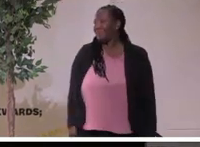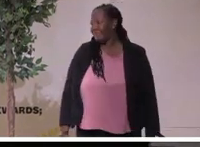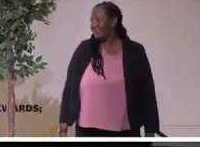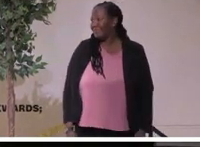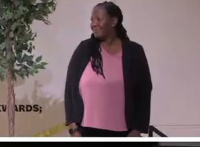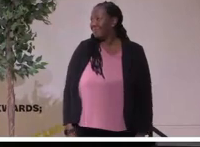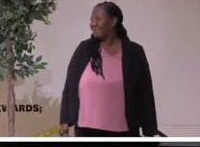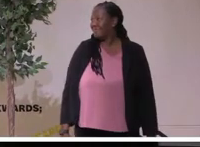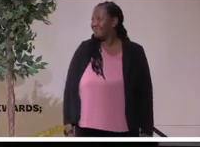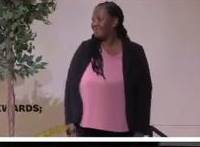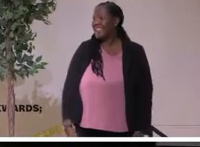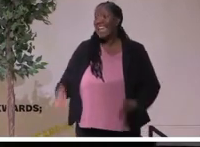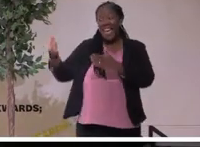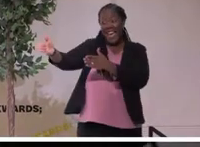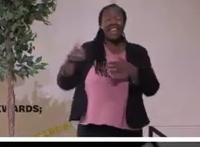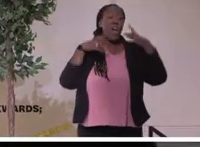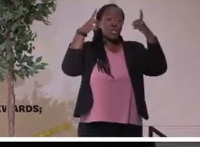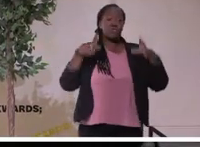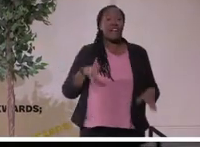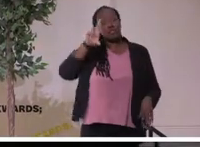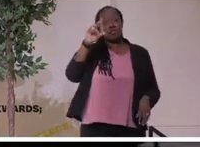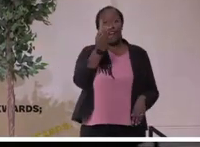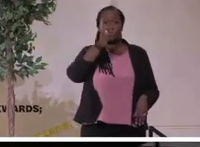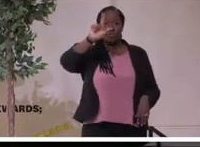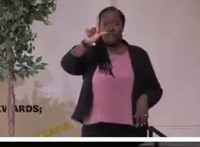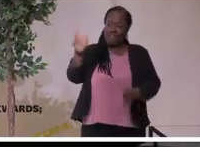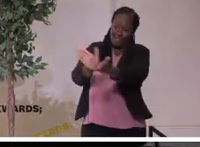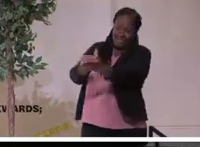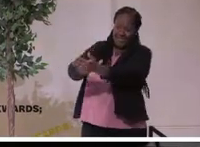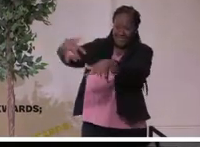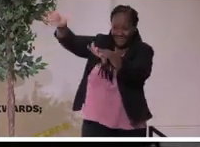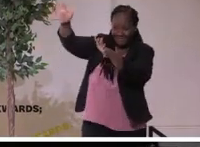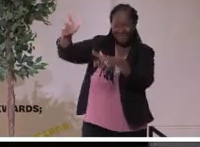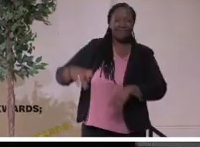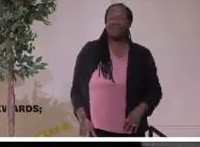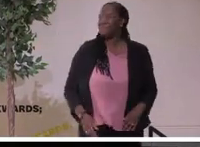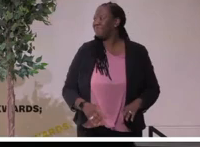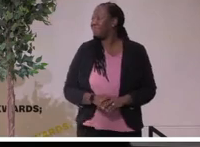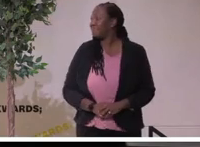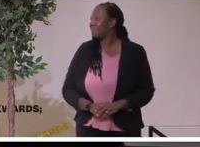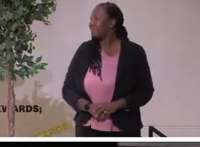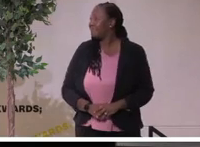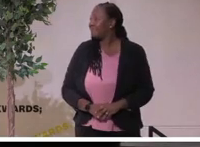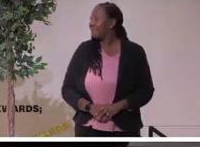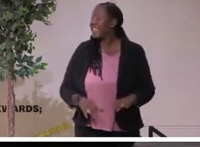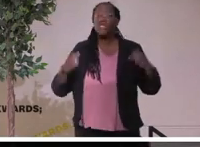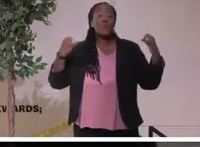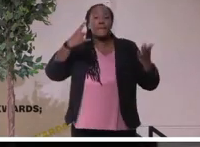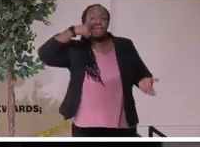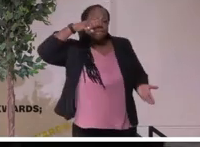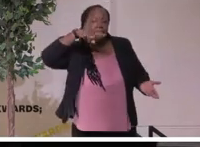And once again, give it up for our director, Rachel Goslins. Oh, give it up for Rachel. Listen, I need y'all to do me a